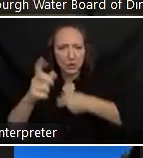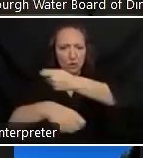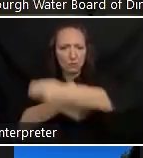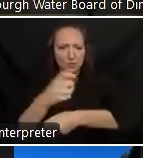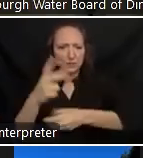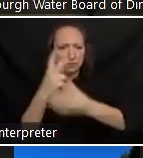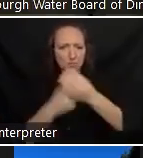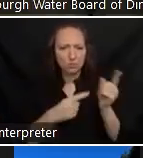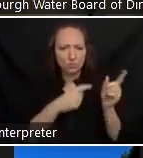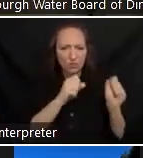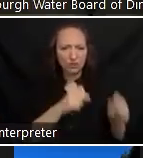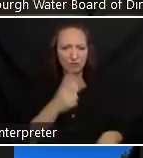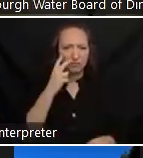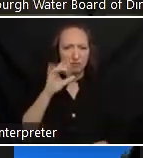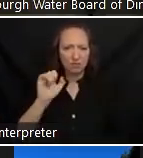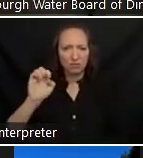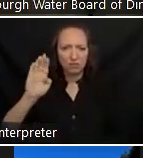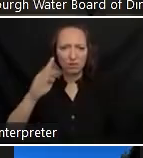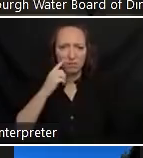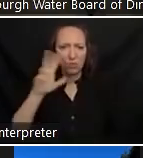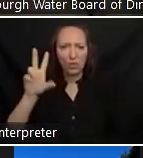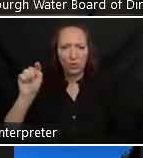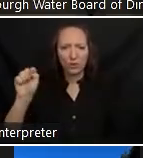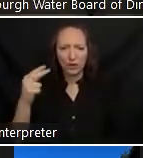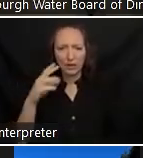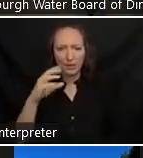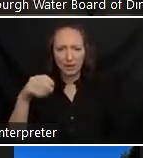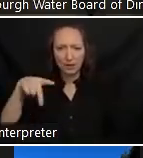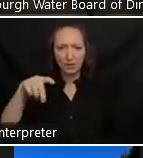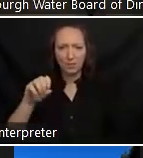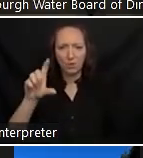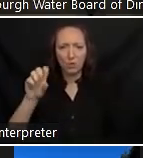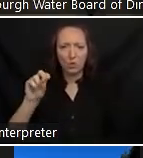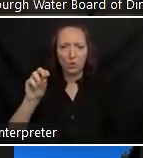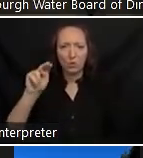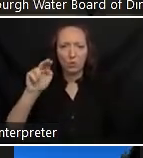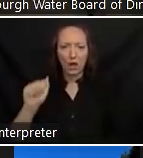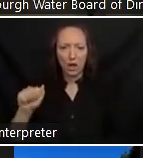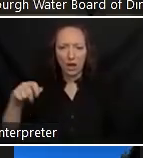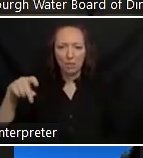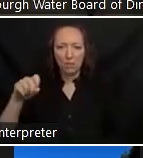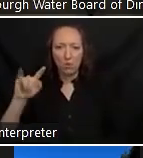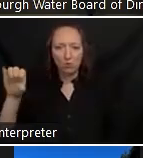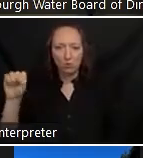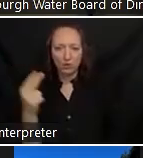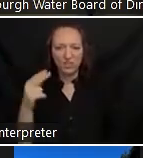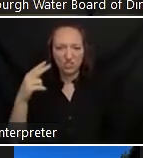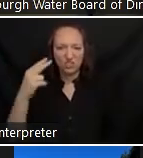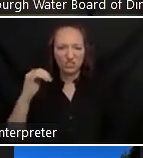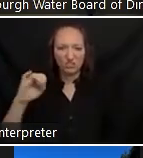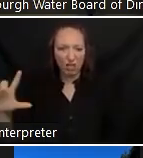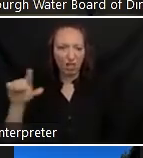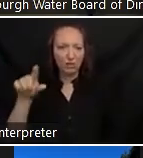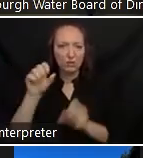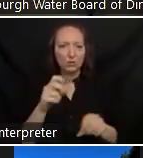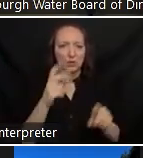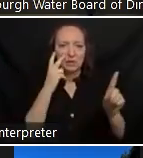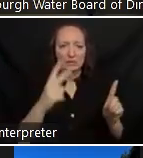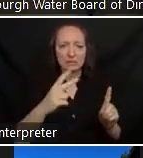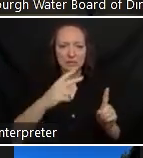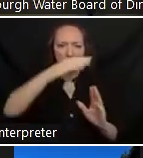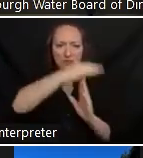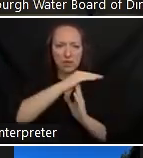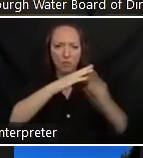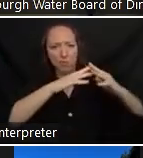see the top of that basin has collapsed and a sinkhole has formed in the roadway. This replacement was completed just a week or so ago. And in the photo